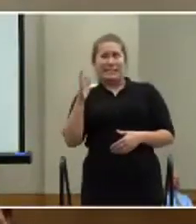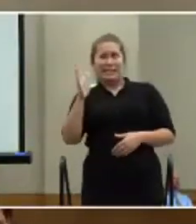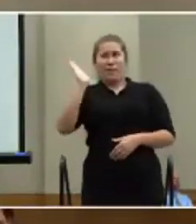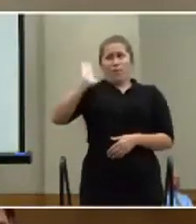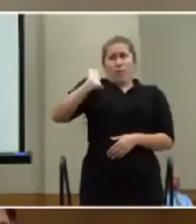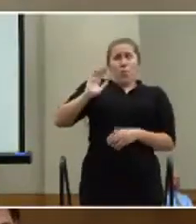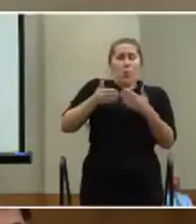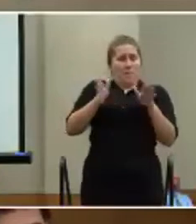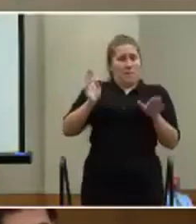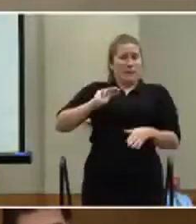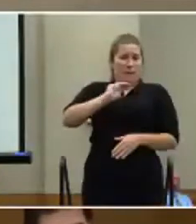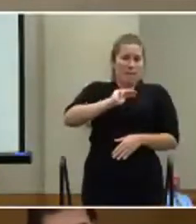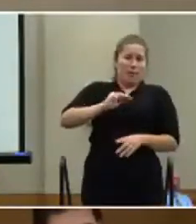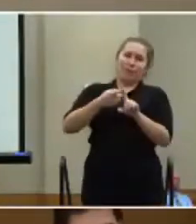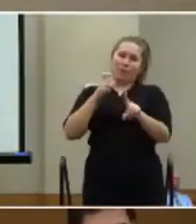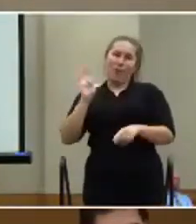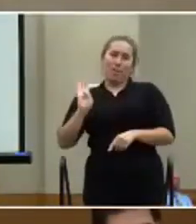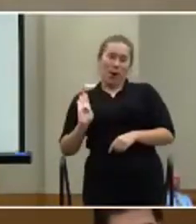from Boston.